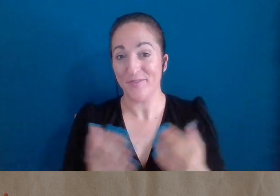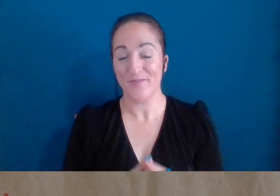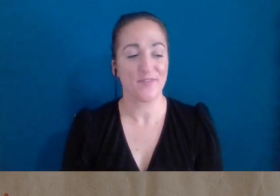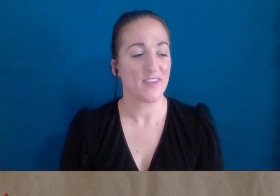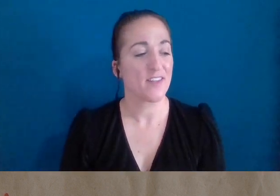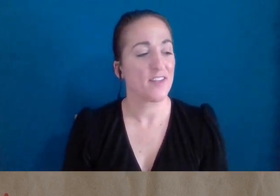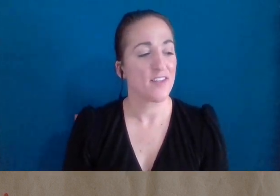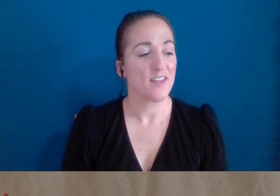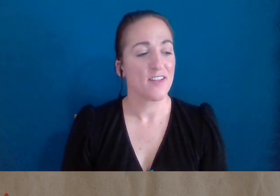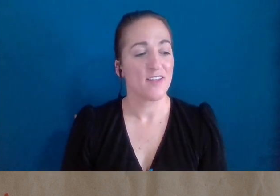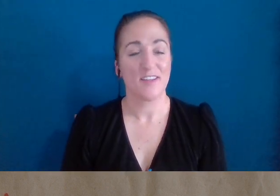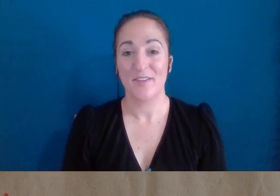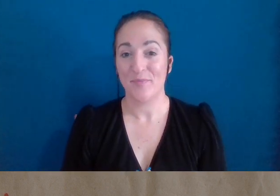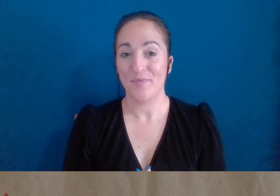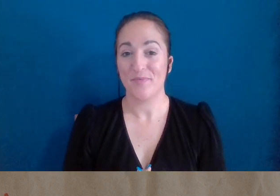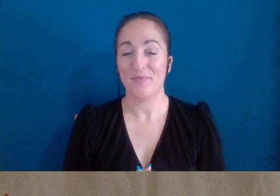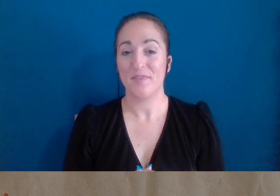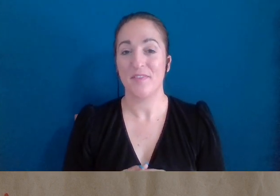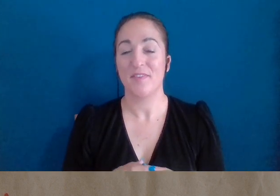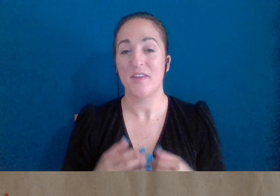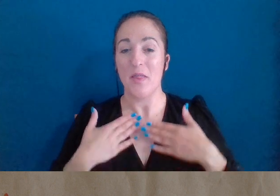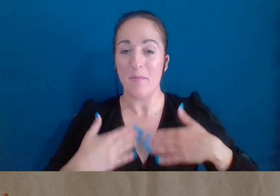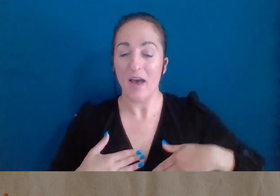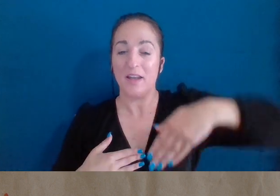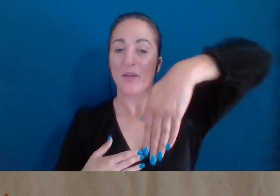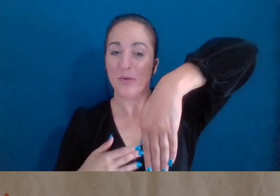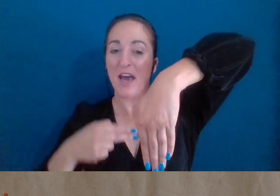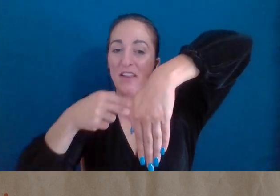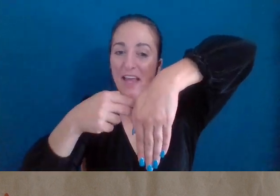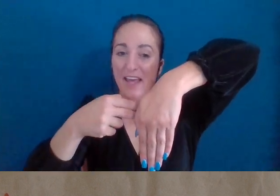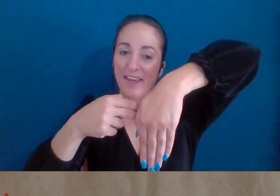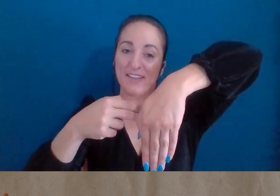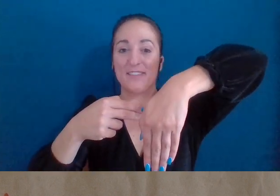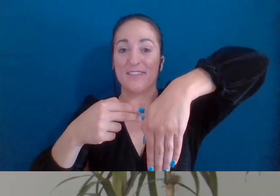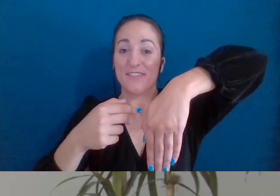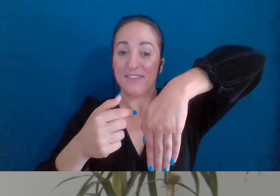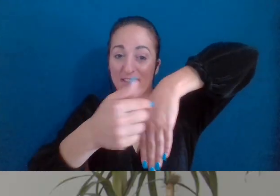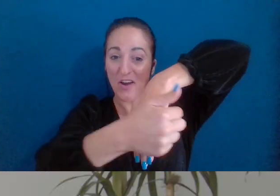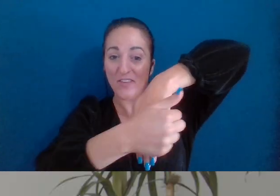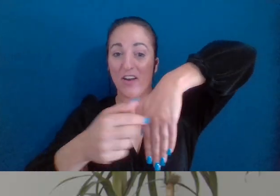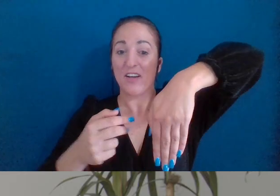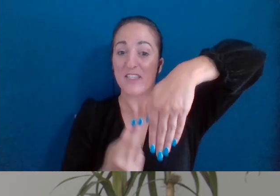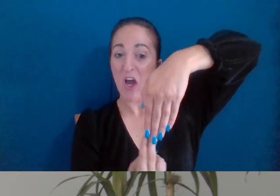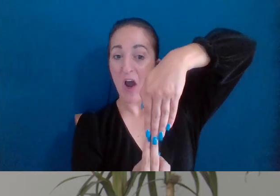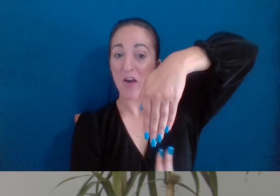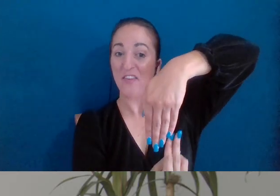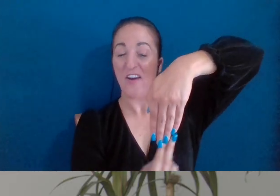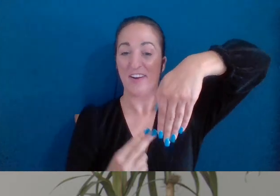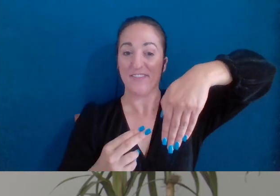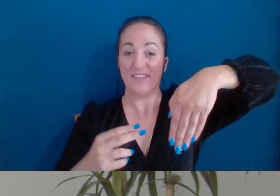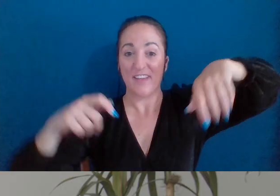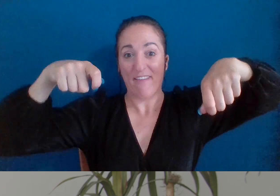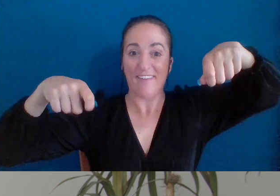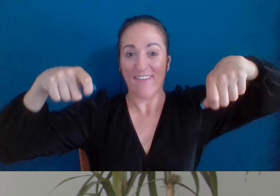So, see the legs, little arms. And we did it. Thank